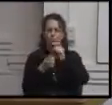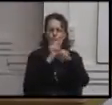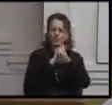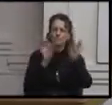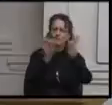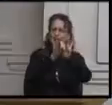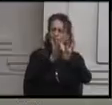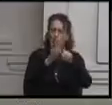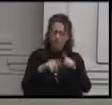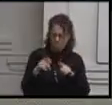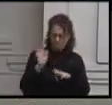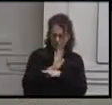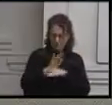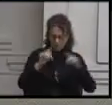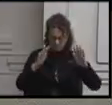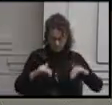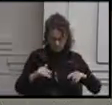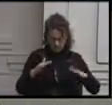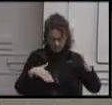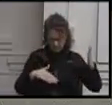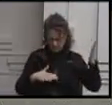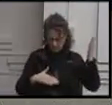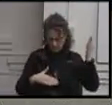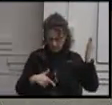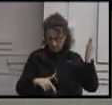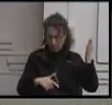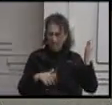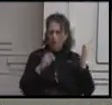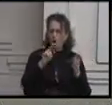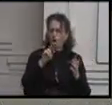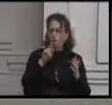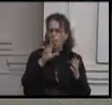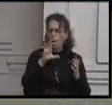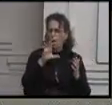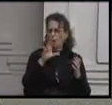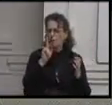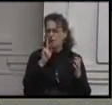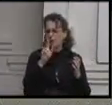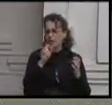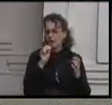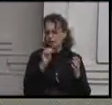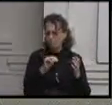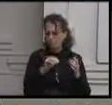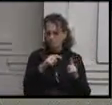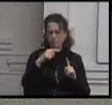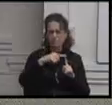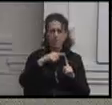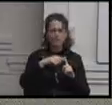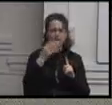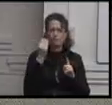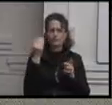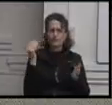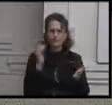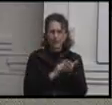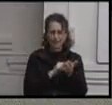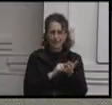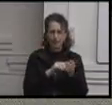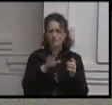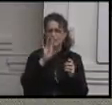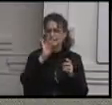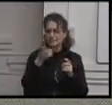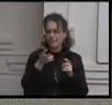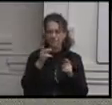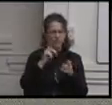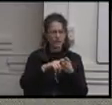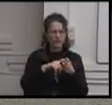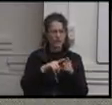the business ones down below? Like Arkham? was 14,000 and it's 87. I